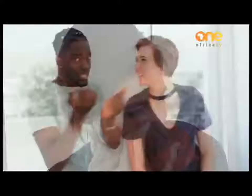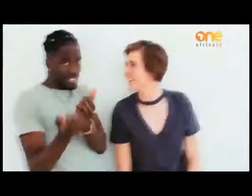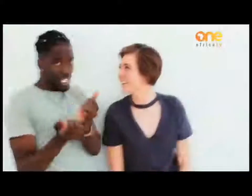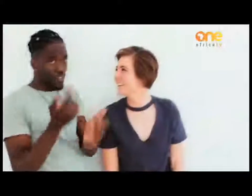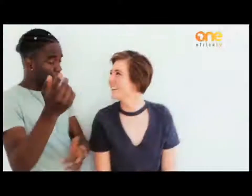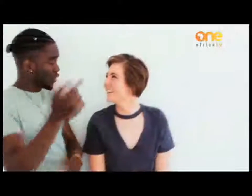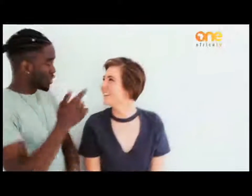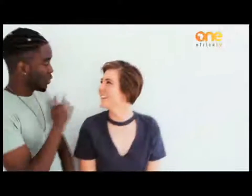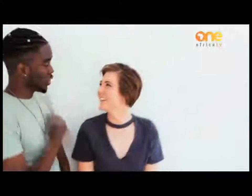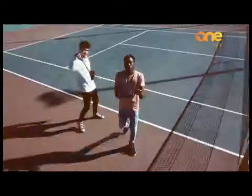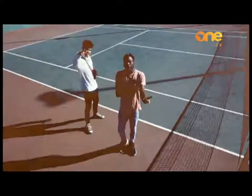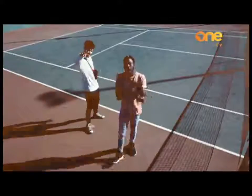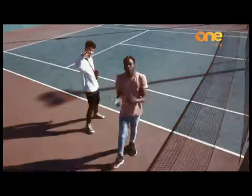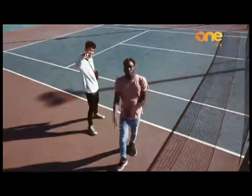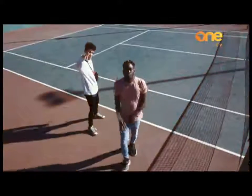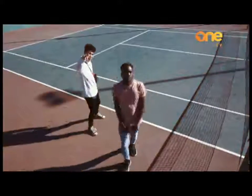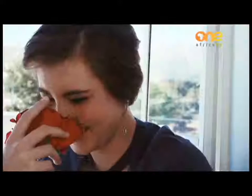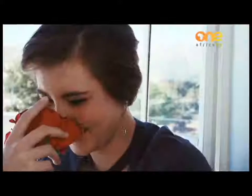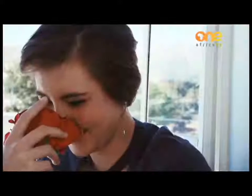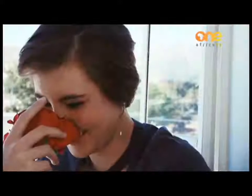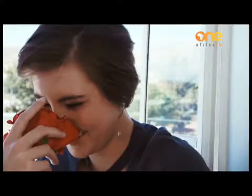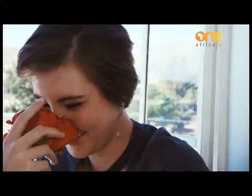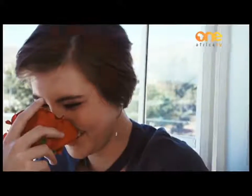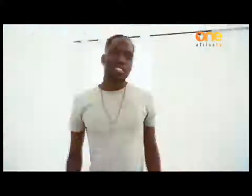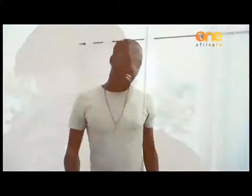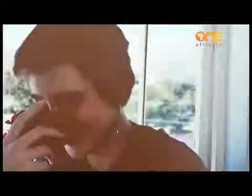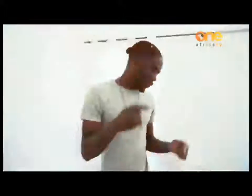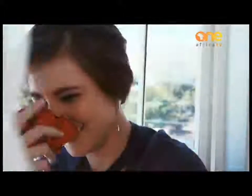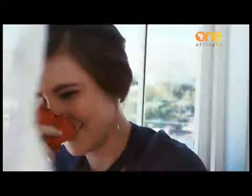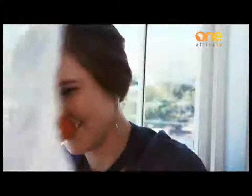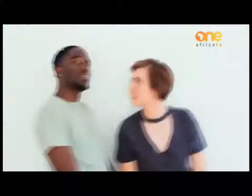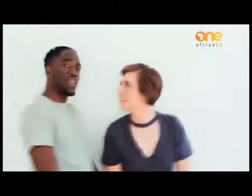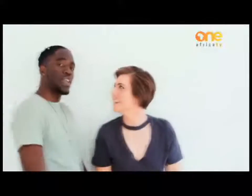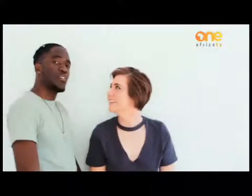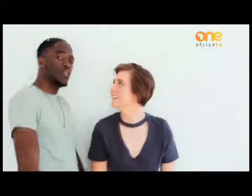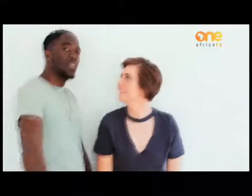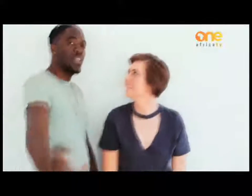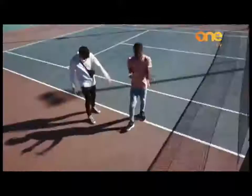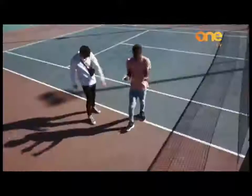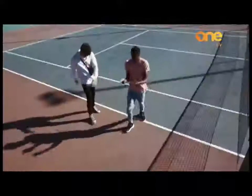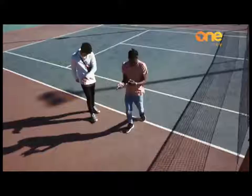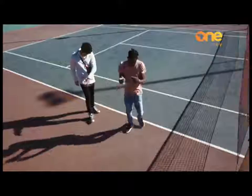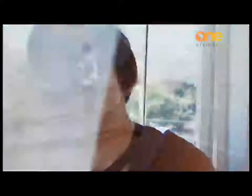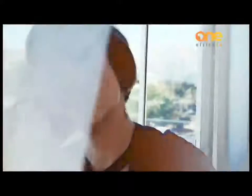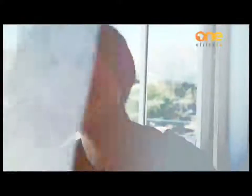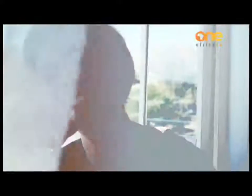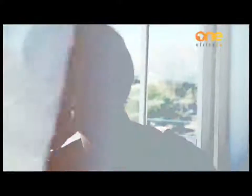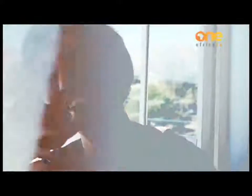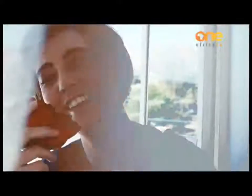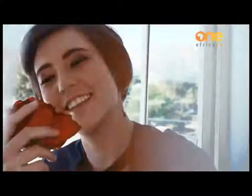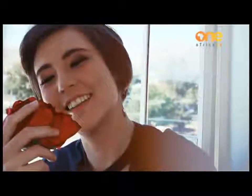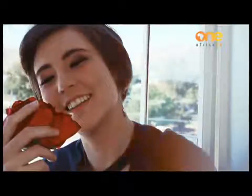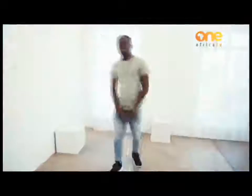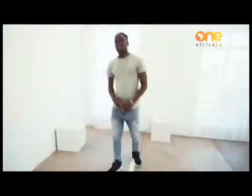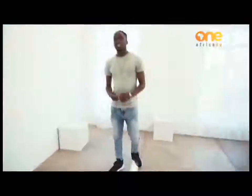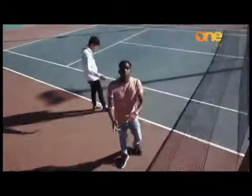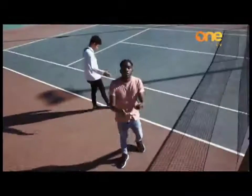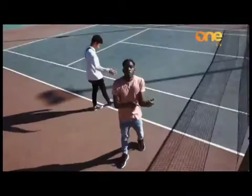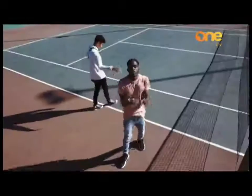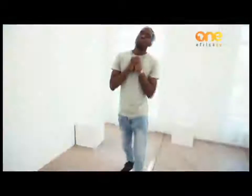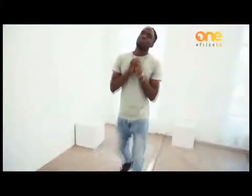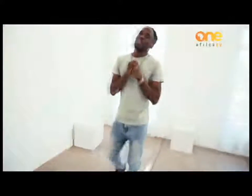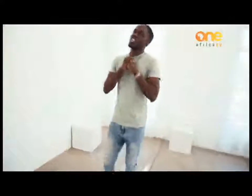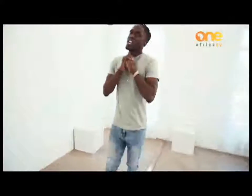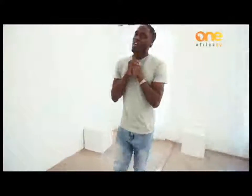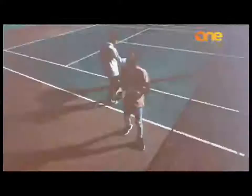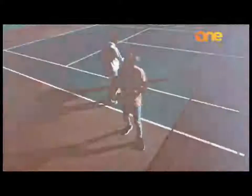out my sleeve. Coasting with you at the beach. Lava, you ask me take off the fans. Barefoot. Lava, you love them simple things. I'd rather say this